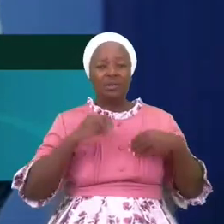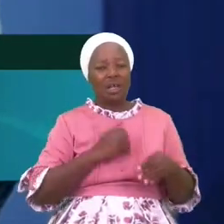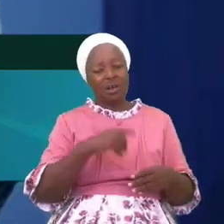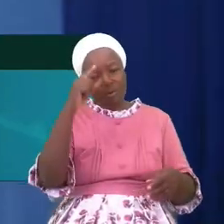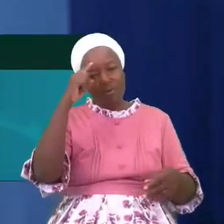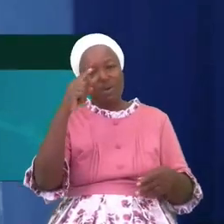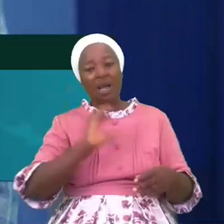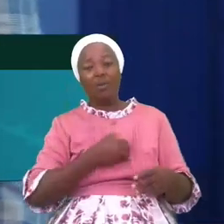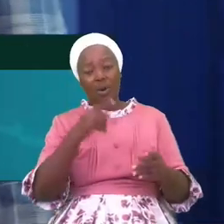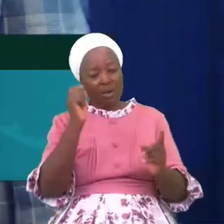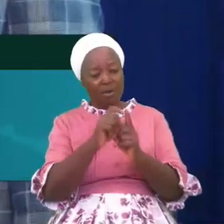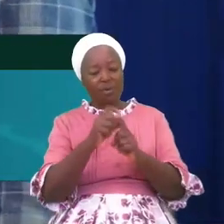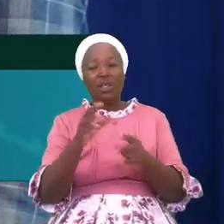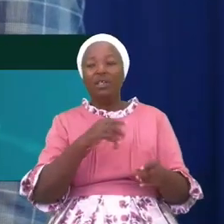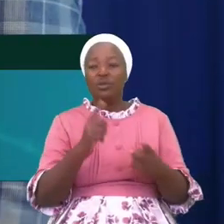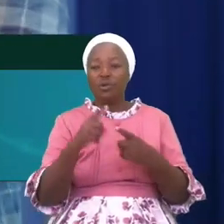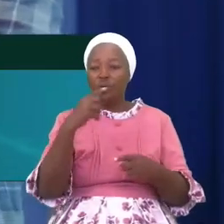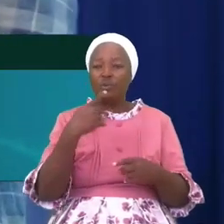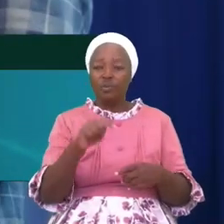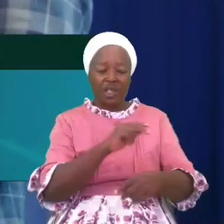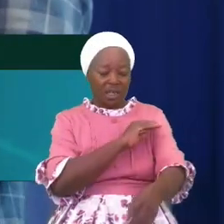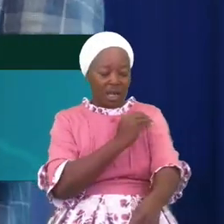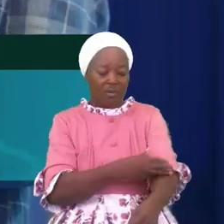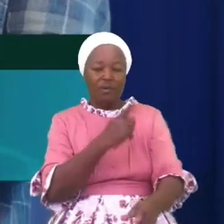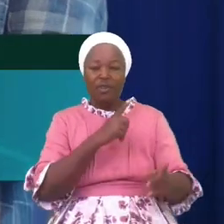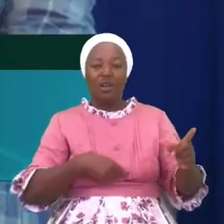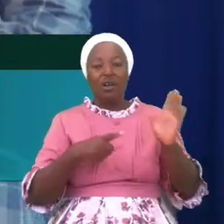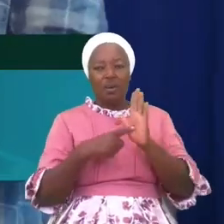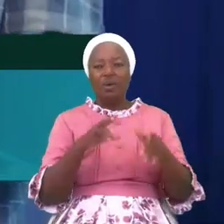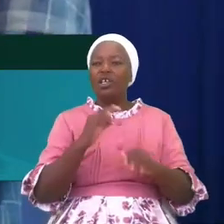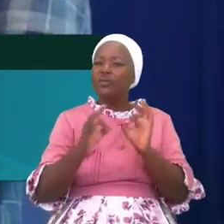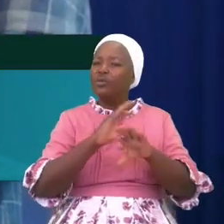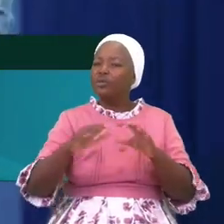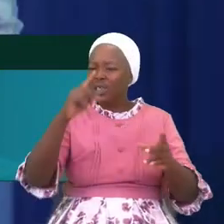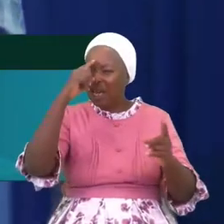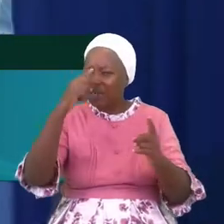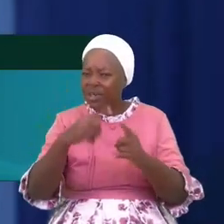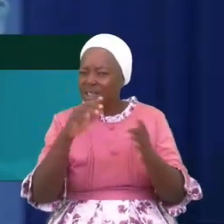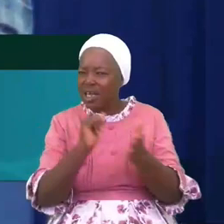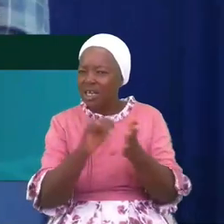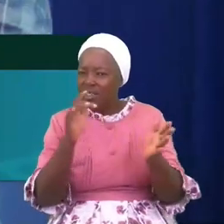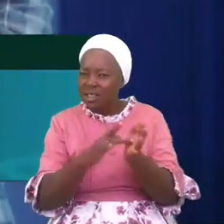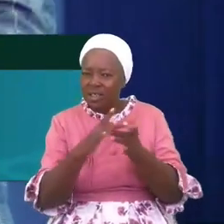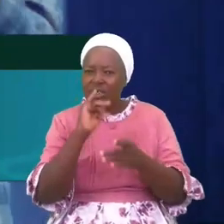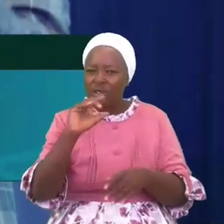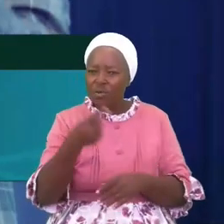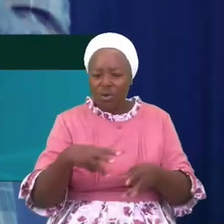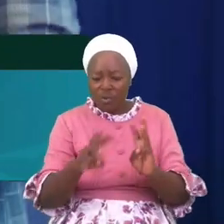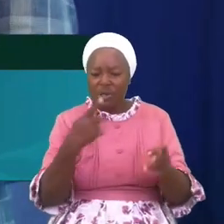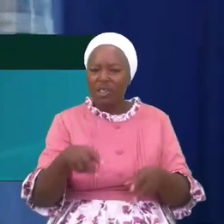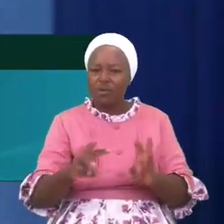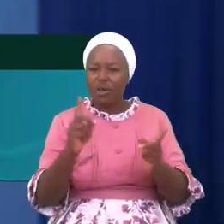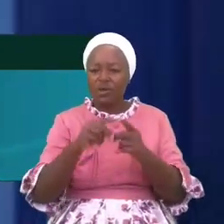agree that Jesus is the only way and is the way to total, complete, triumphant,